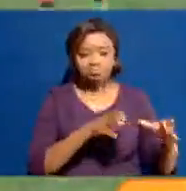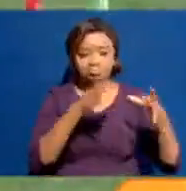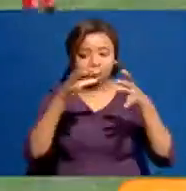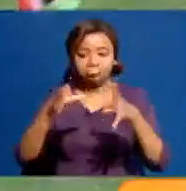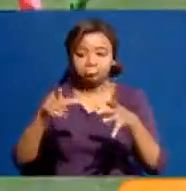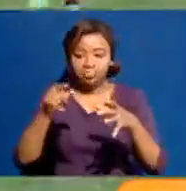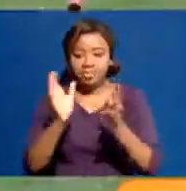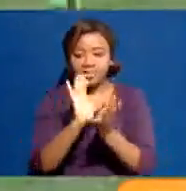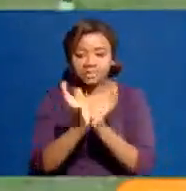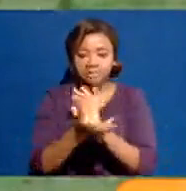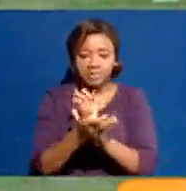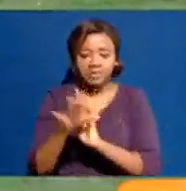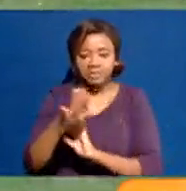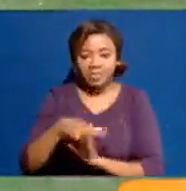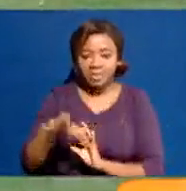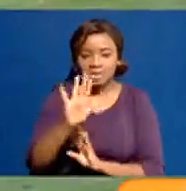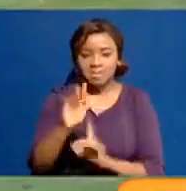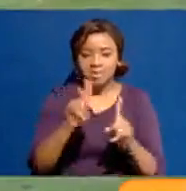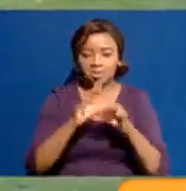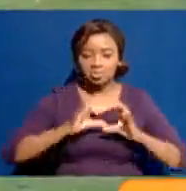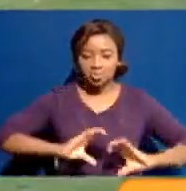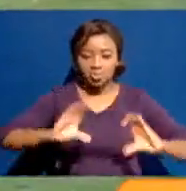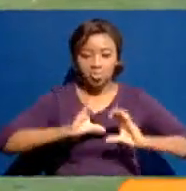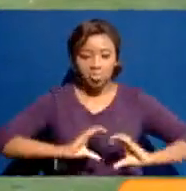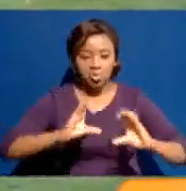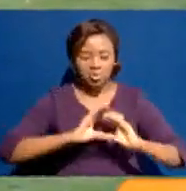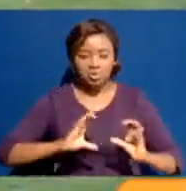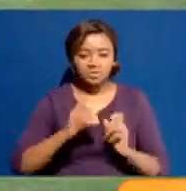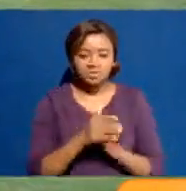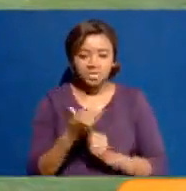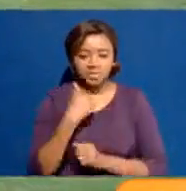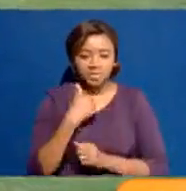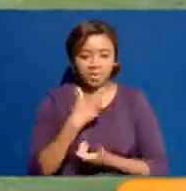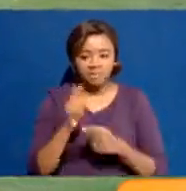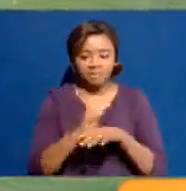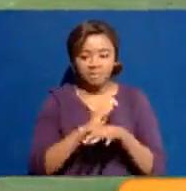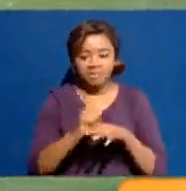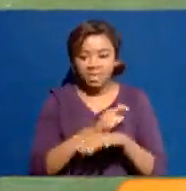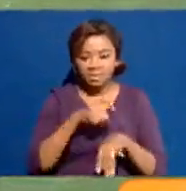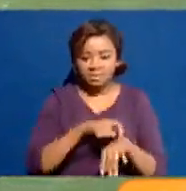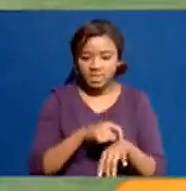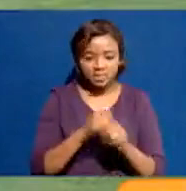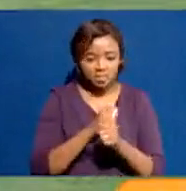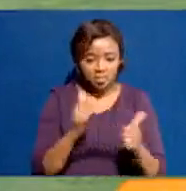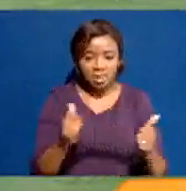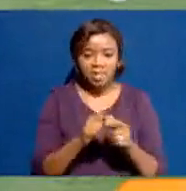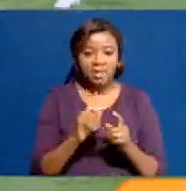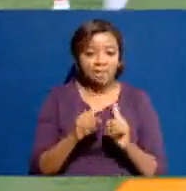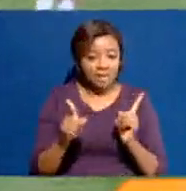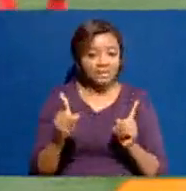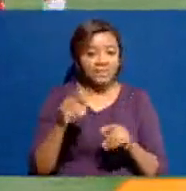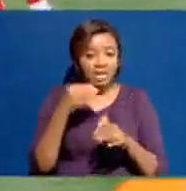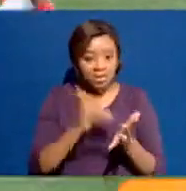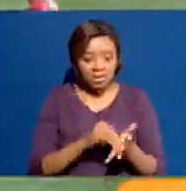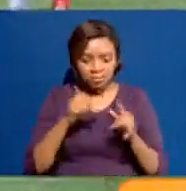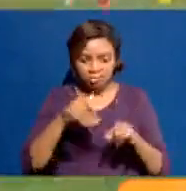Stadium in Tehran. Coach Engin Firat's side held a recovery training session before a proper session that will take place